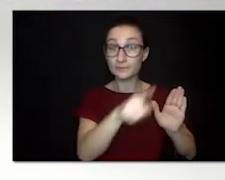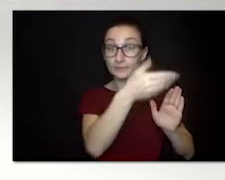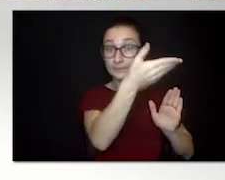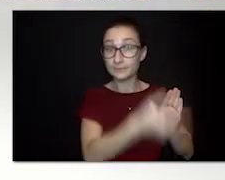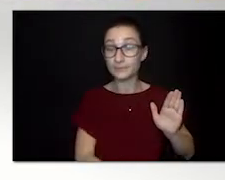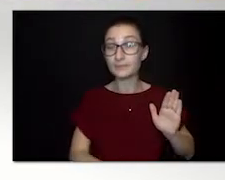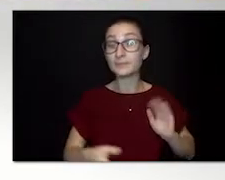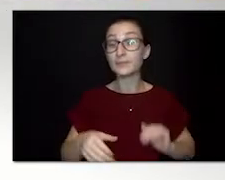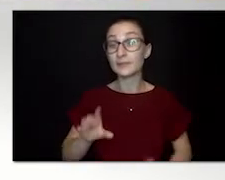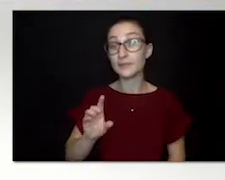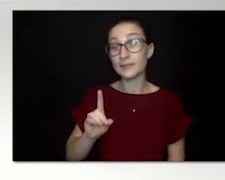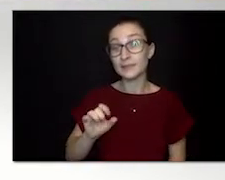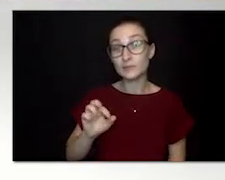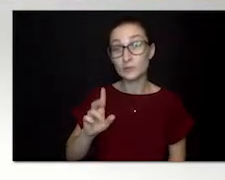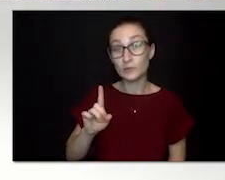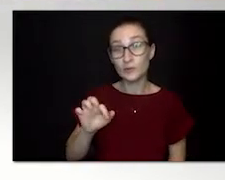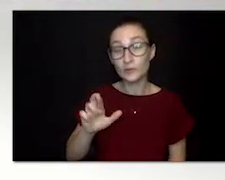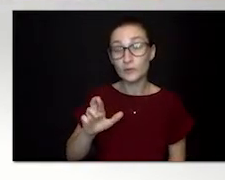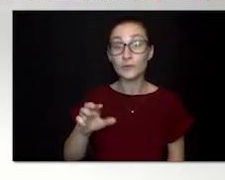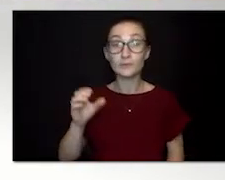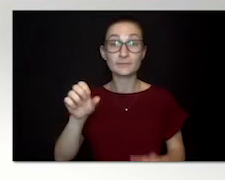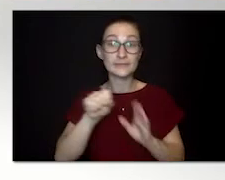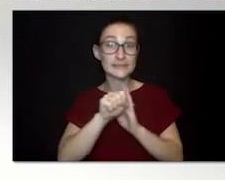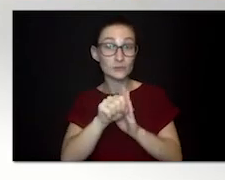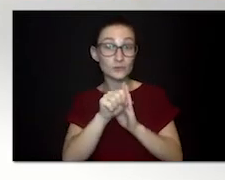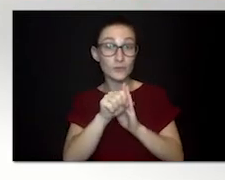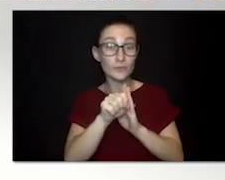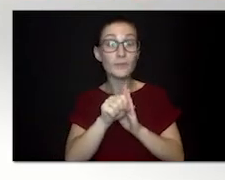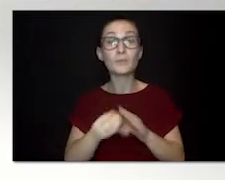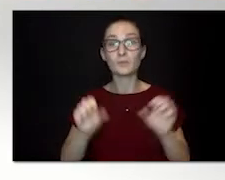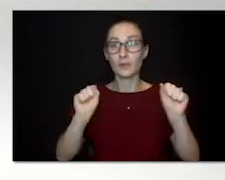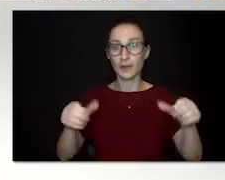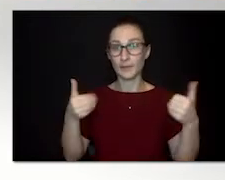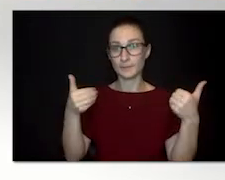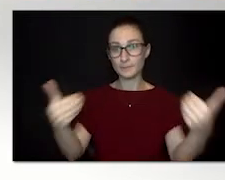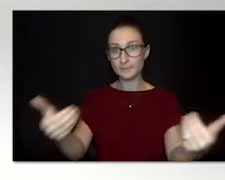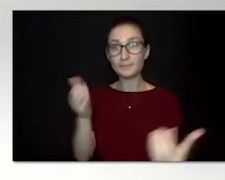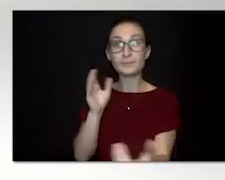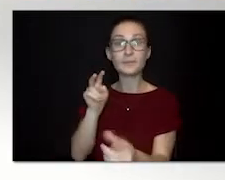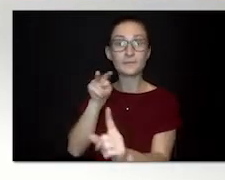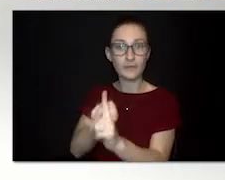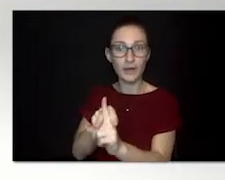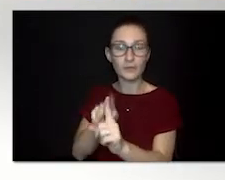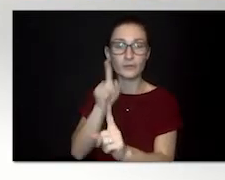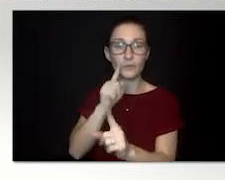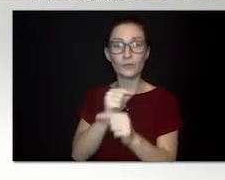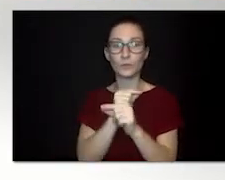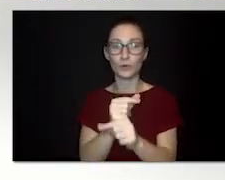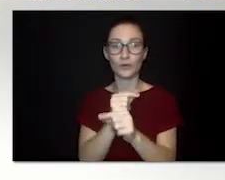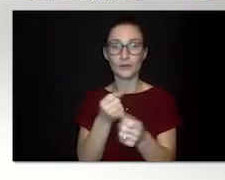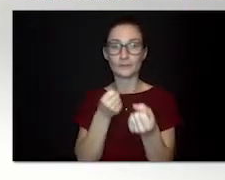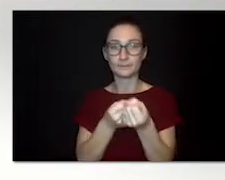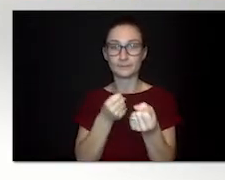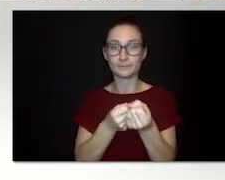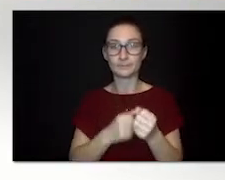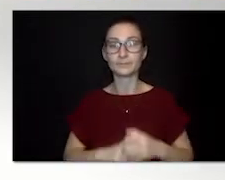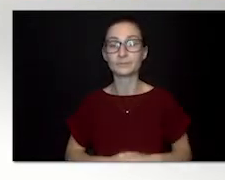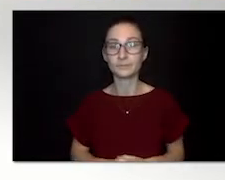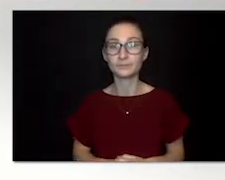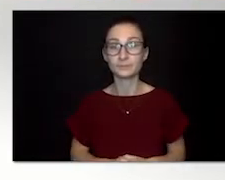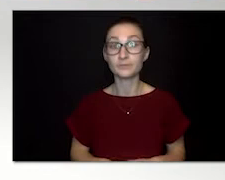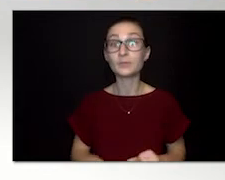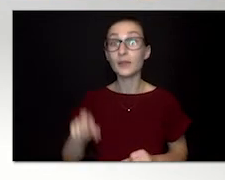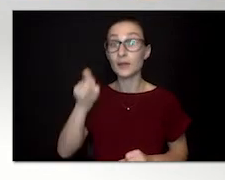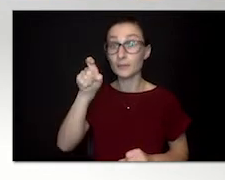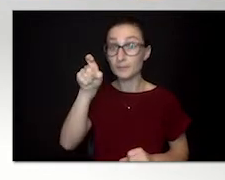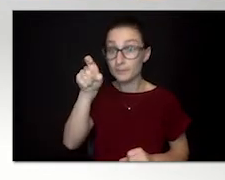these disorders or syndromes, then they qualify for having their guardians file a guardian advocacy. It does